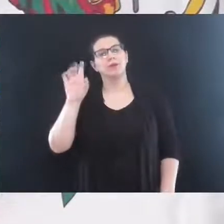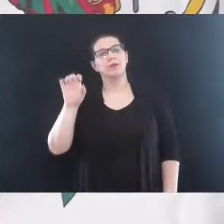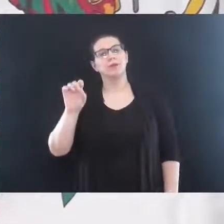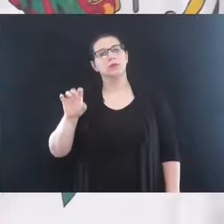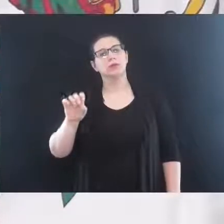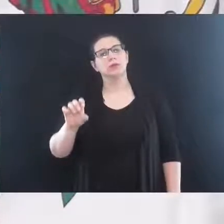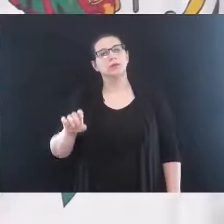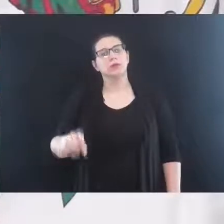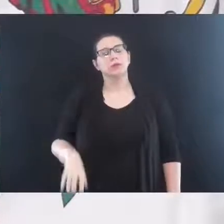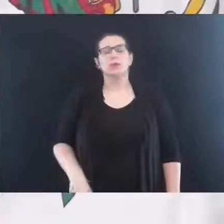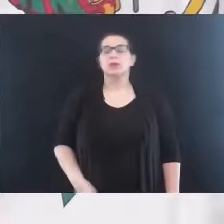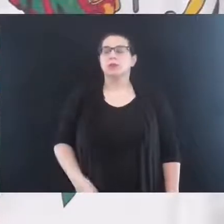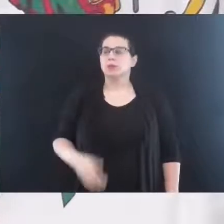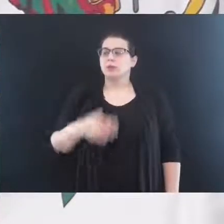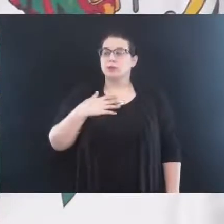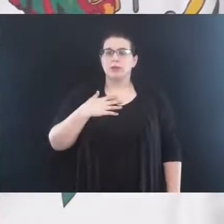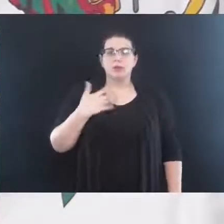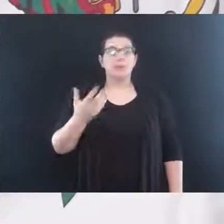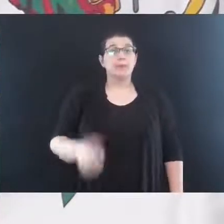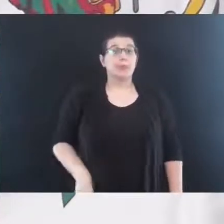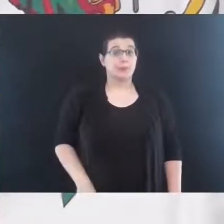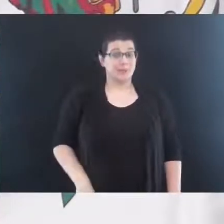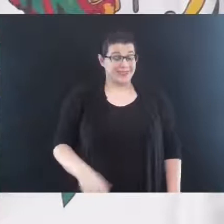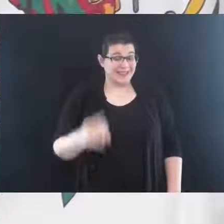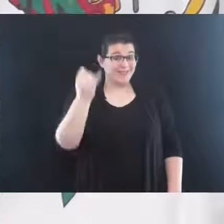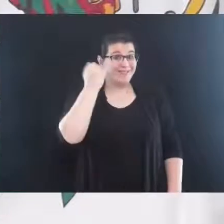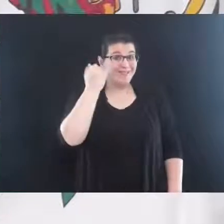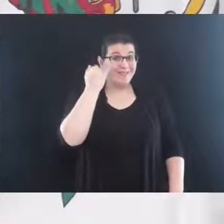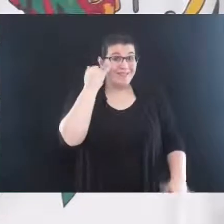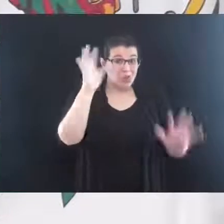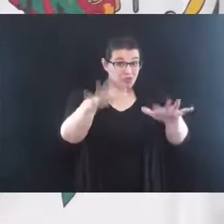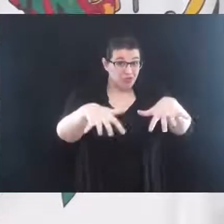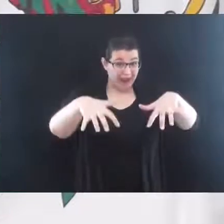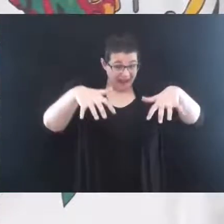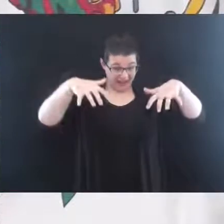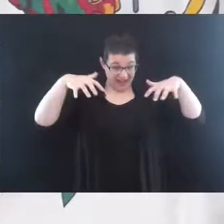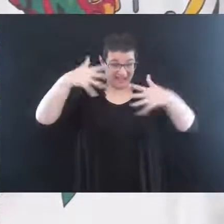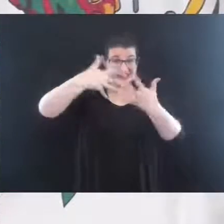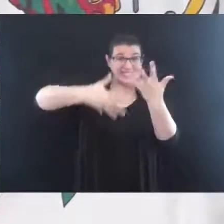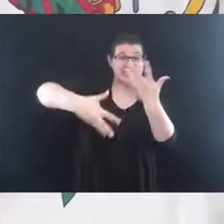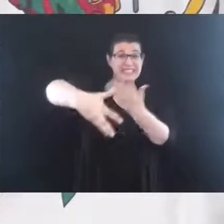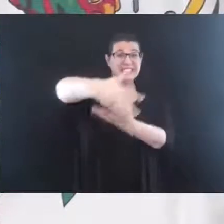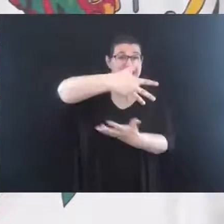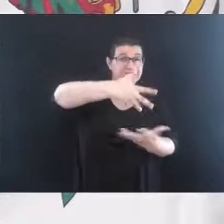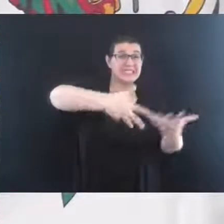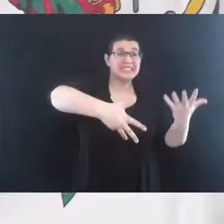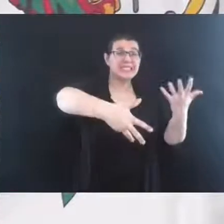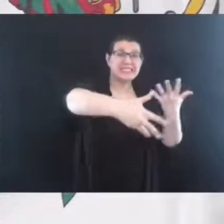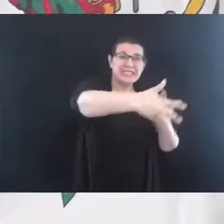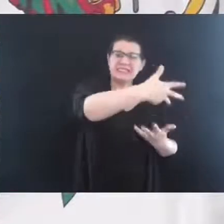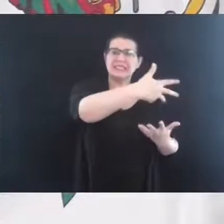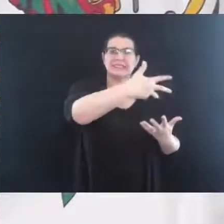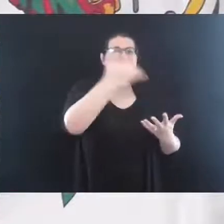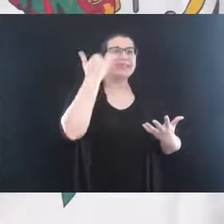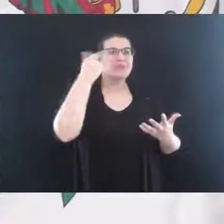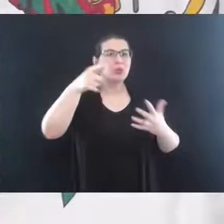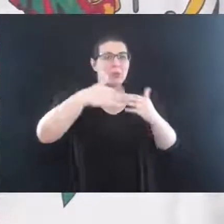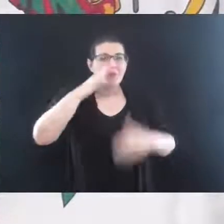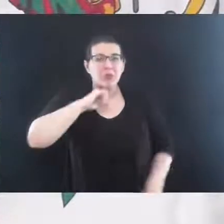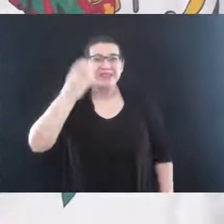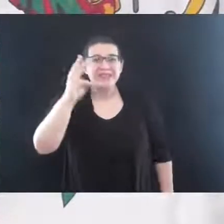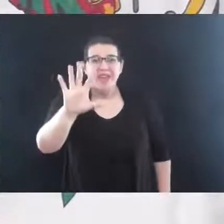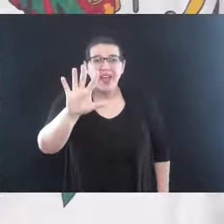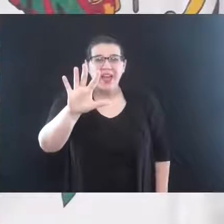I encourage you, if you're in a big crowd of people, especially indoors and everything, especially if you're older than 65 and